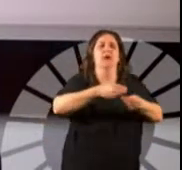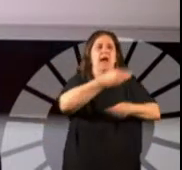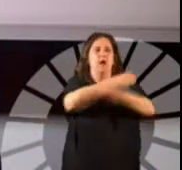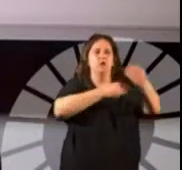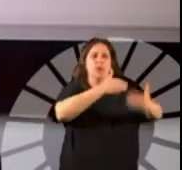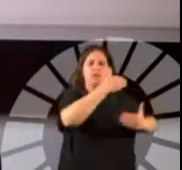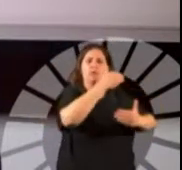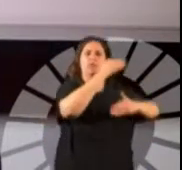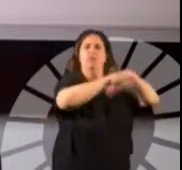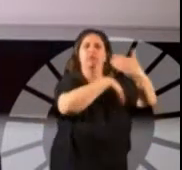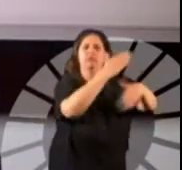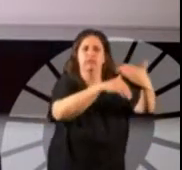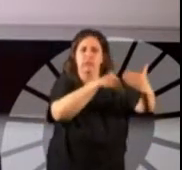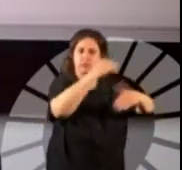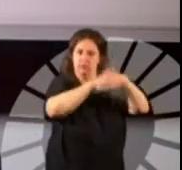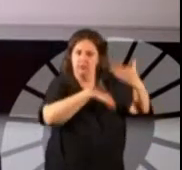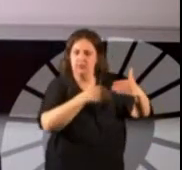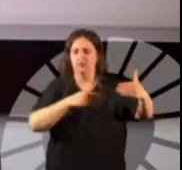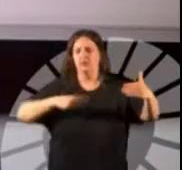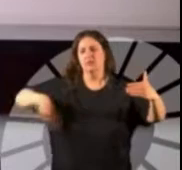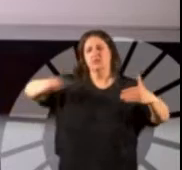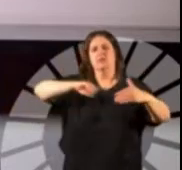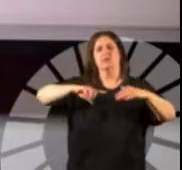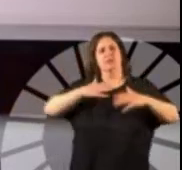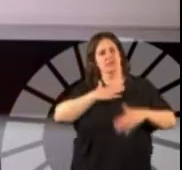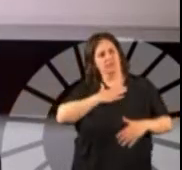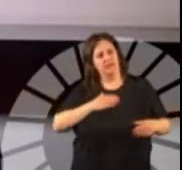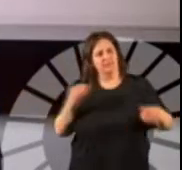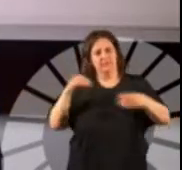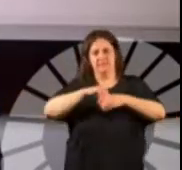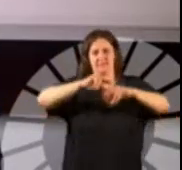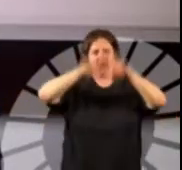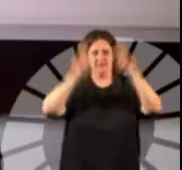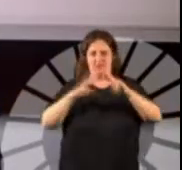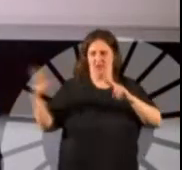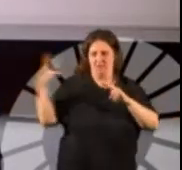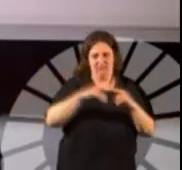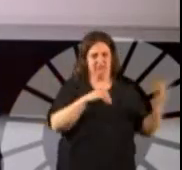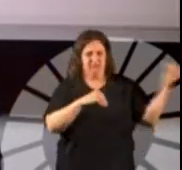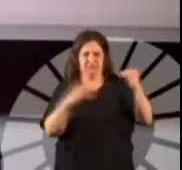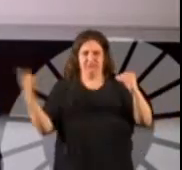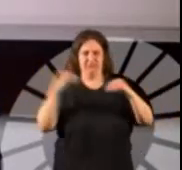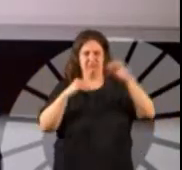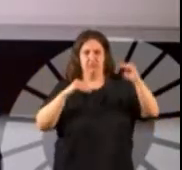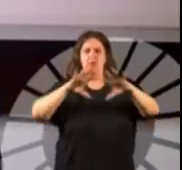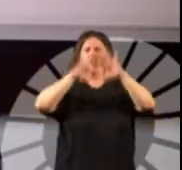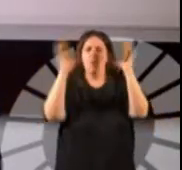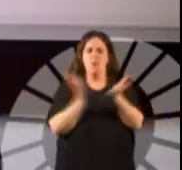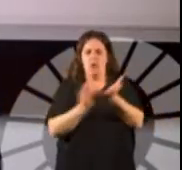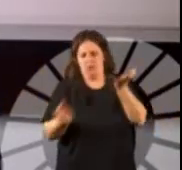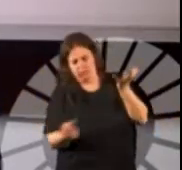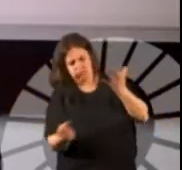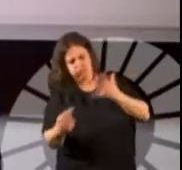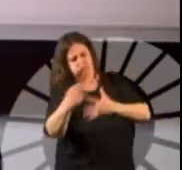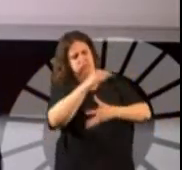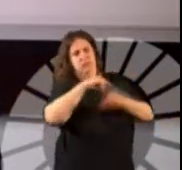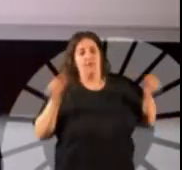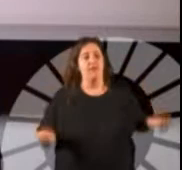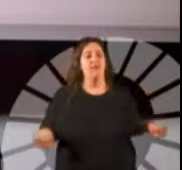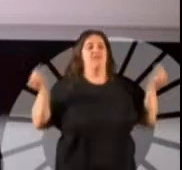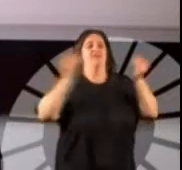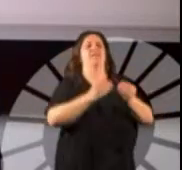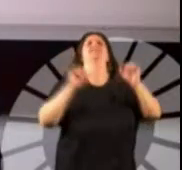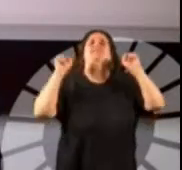world. We have actively sought to introduce actions into the Global